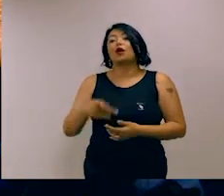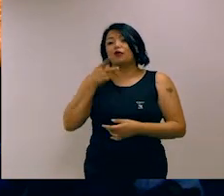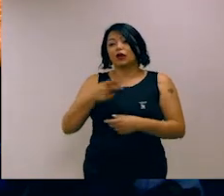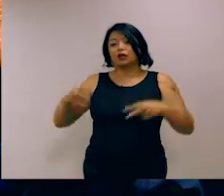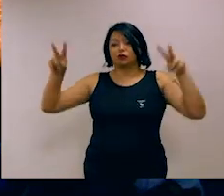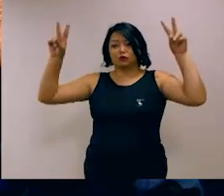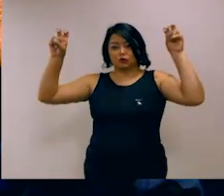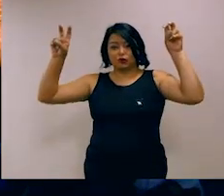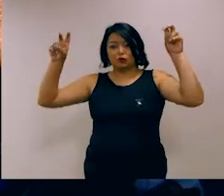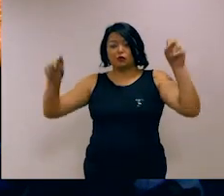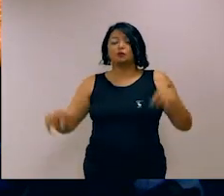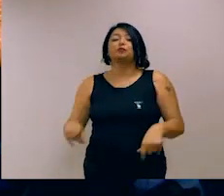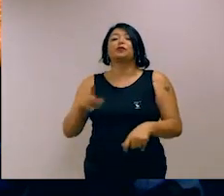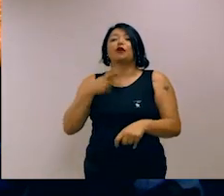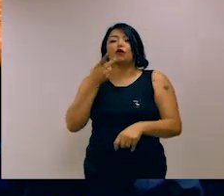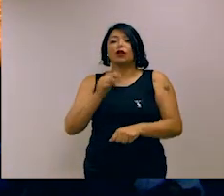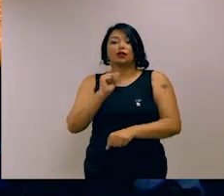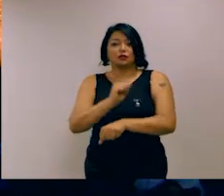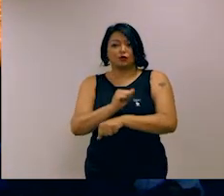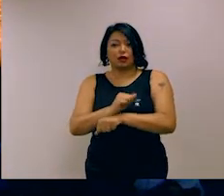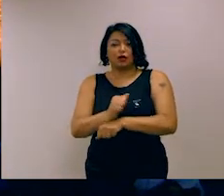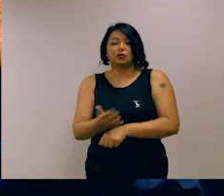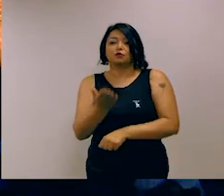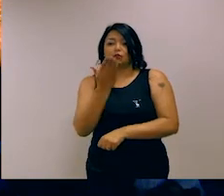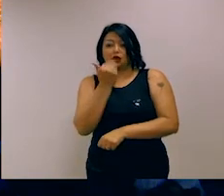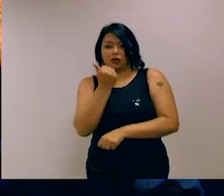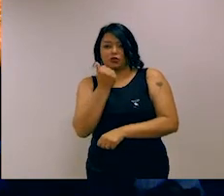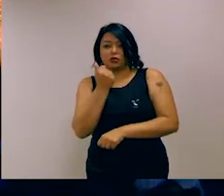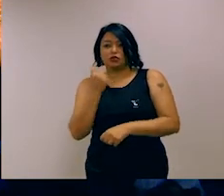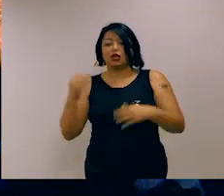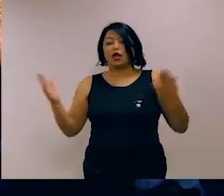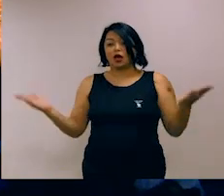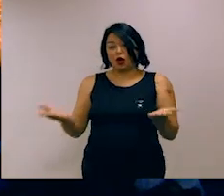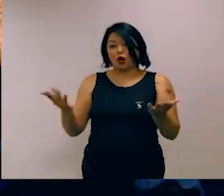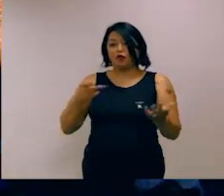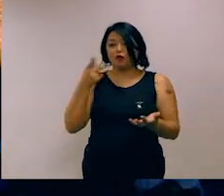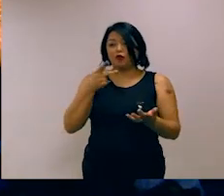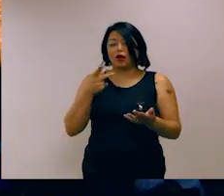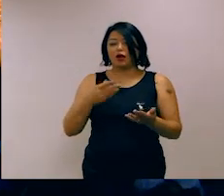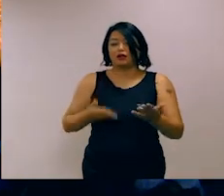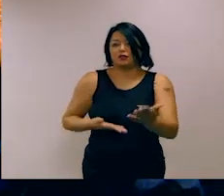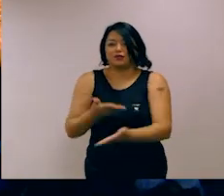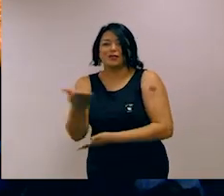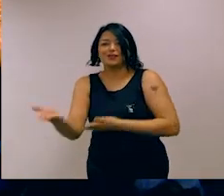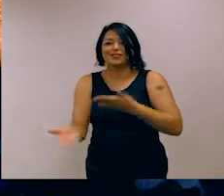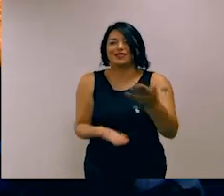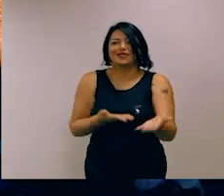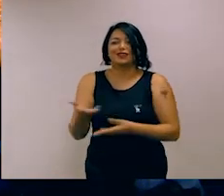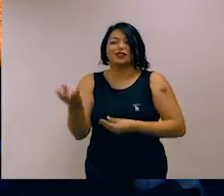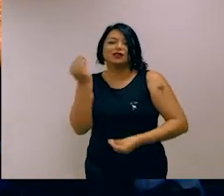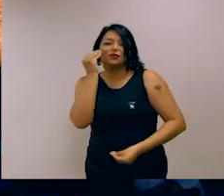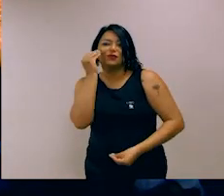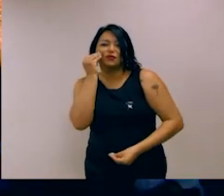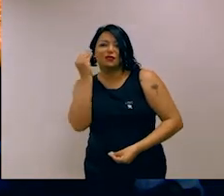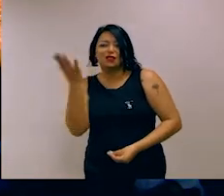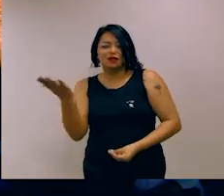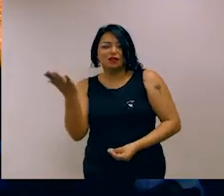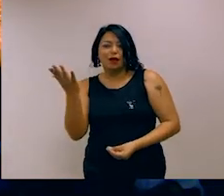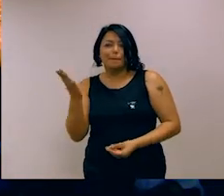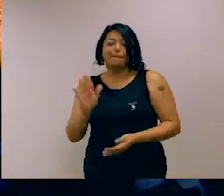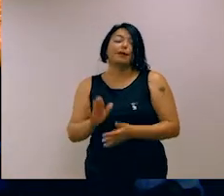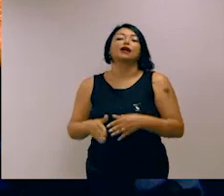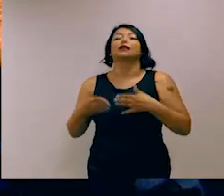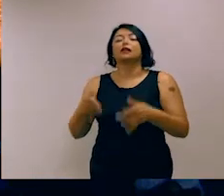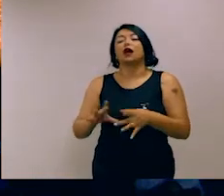activities. Regarding, I spoke of the content, about the breaks, and now I will talk